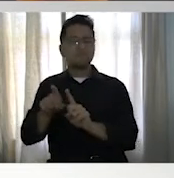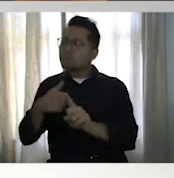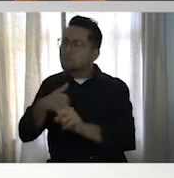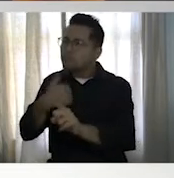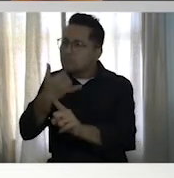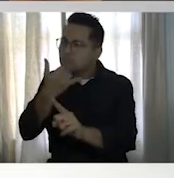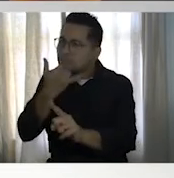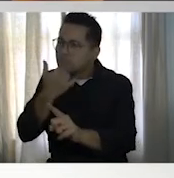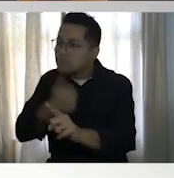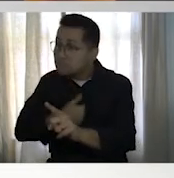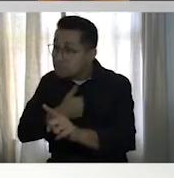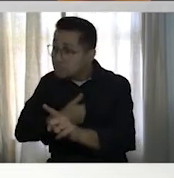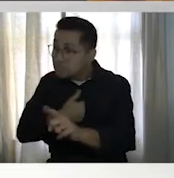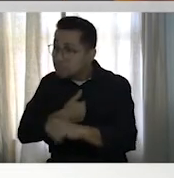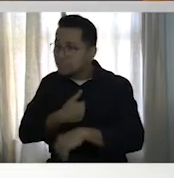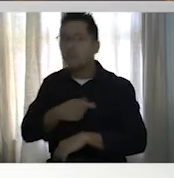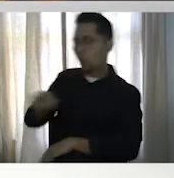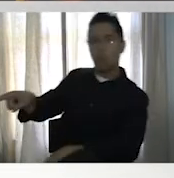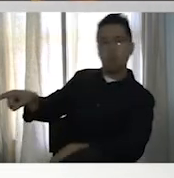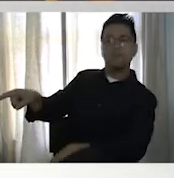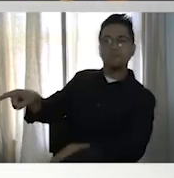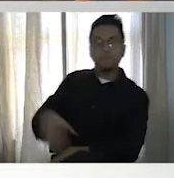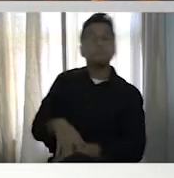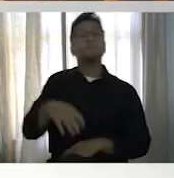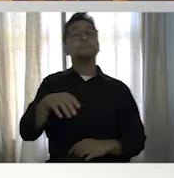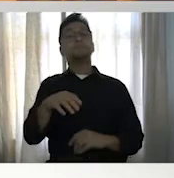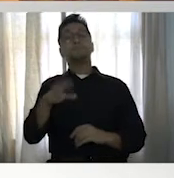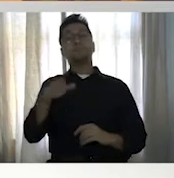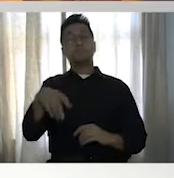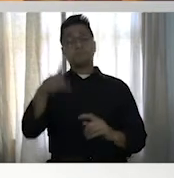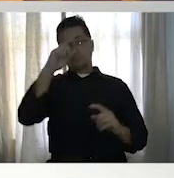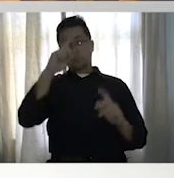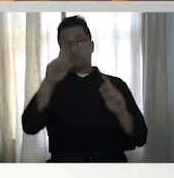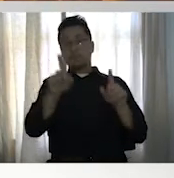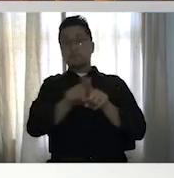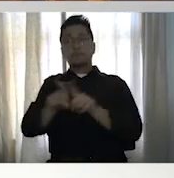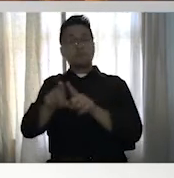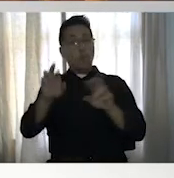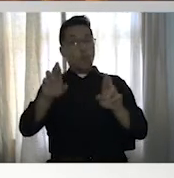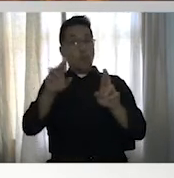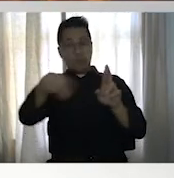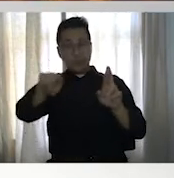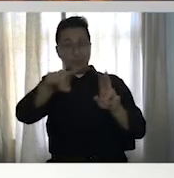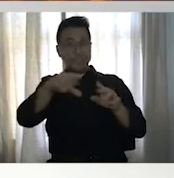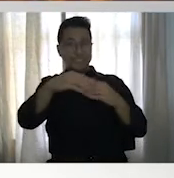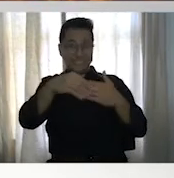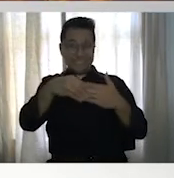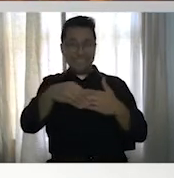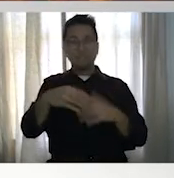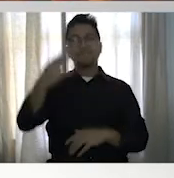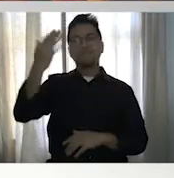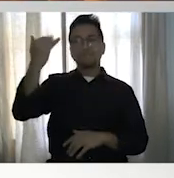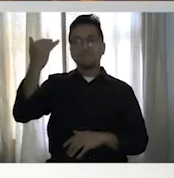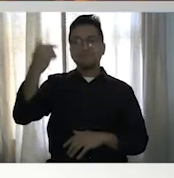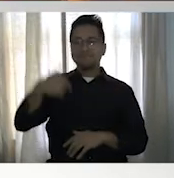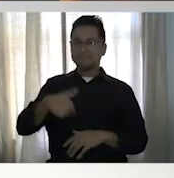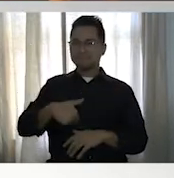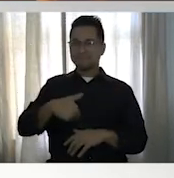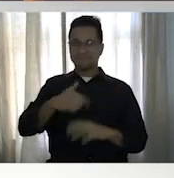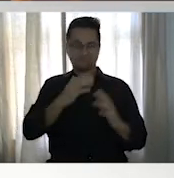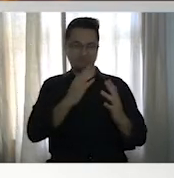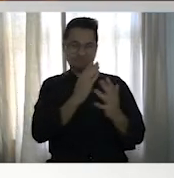sorry? They're over here. Also, hopefully you're flexible because we have changed some of the order